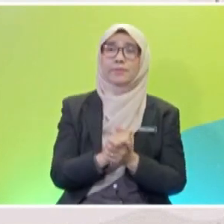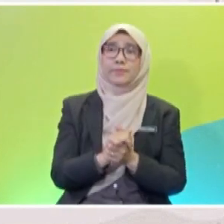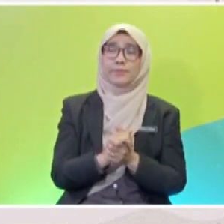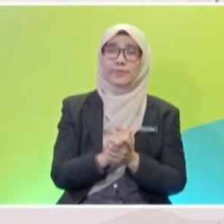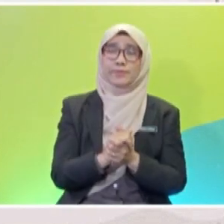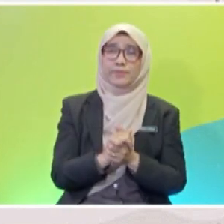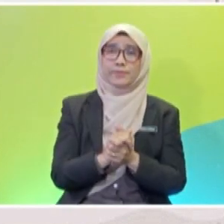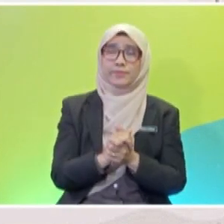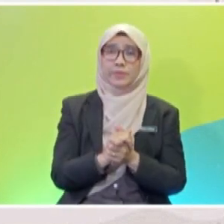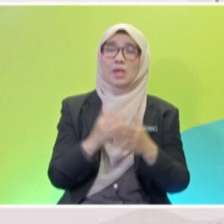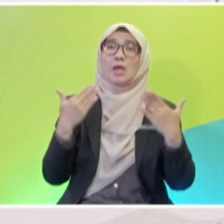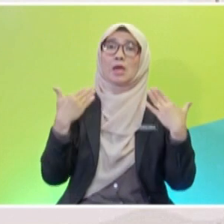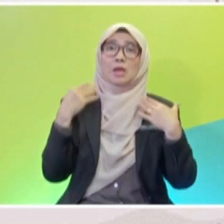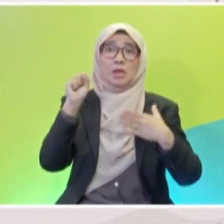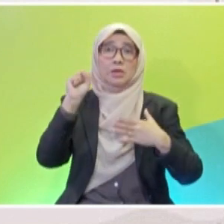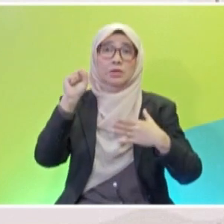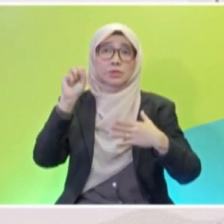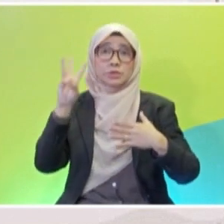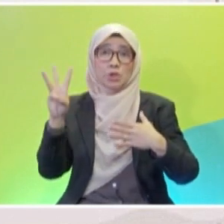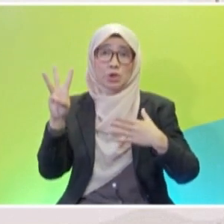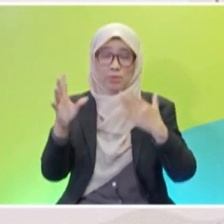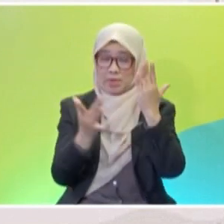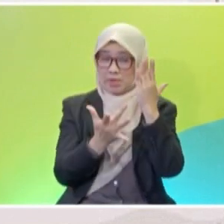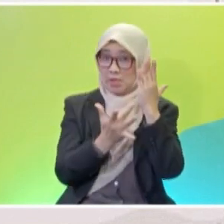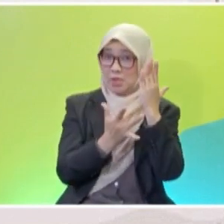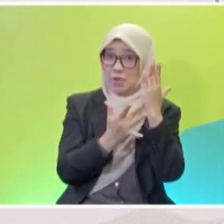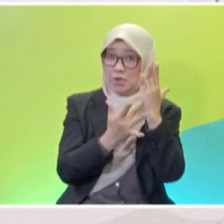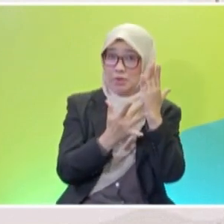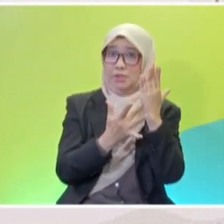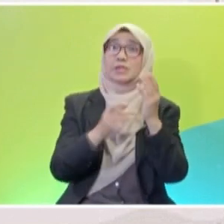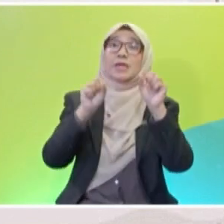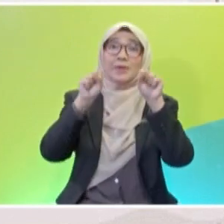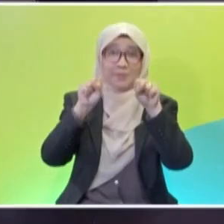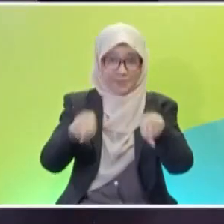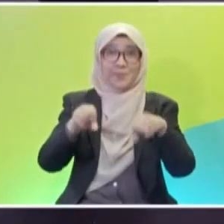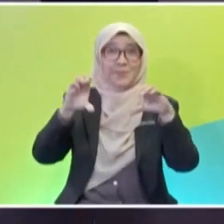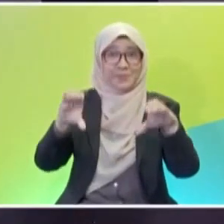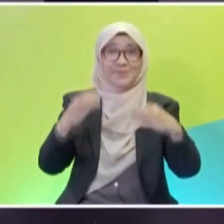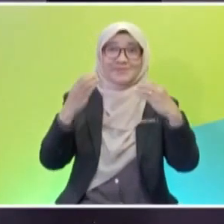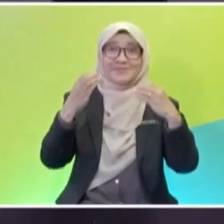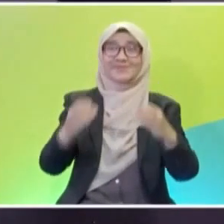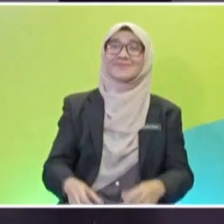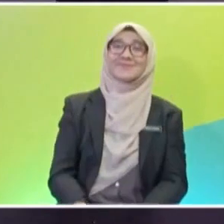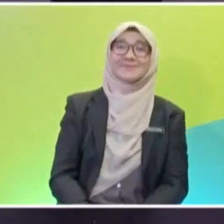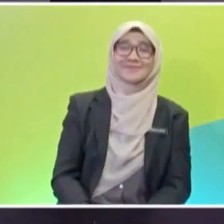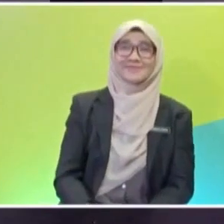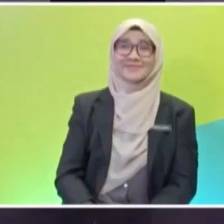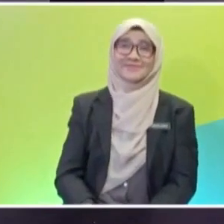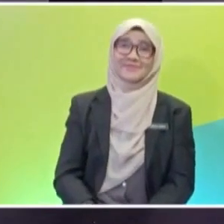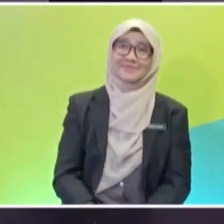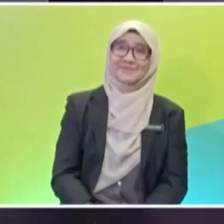technology, so almost anything is possible. Well done, Tivia, you got it right. Good job. All right, what about